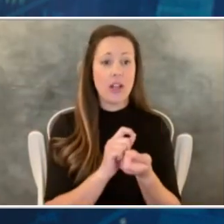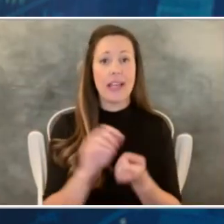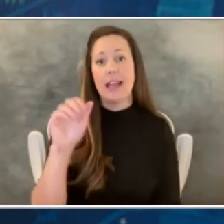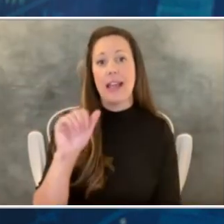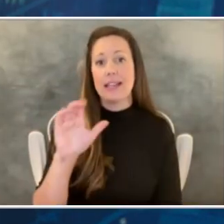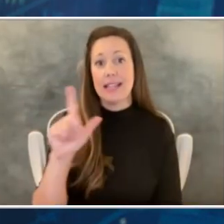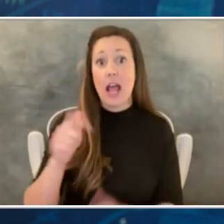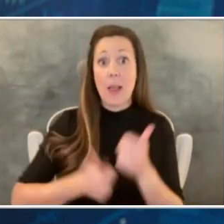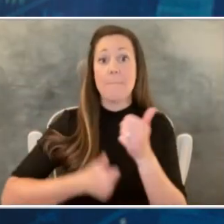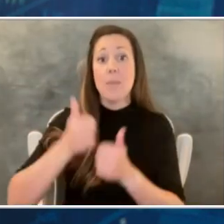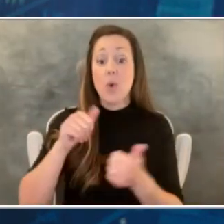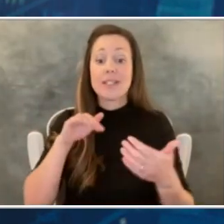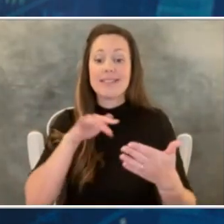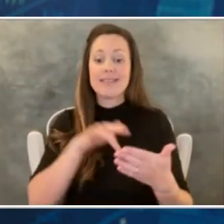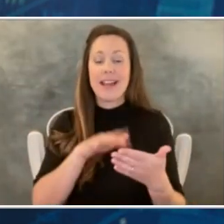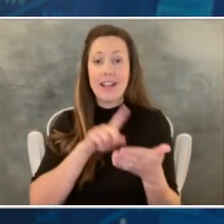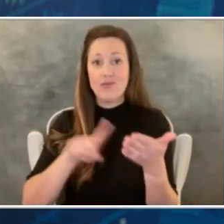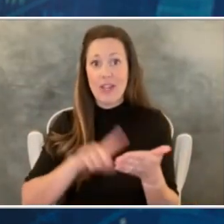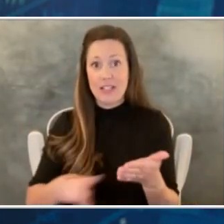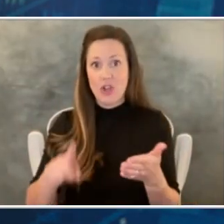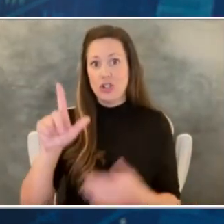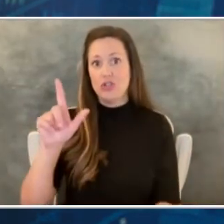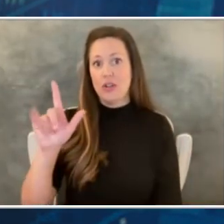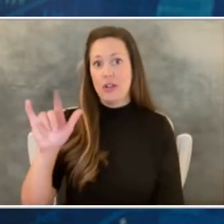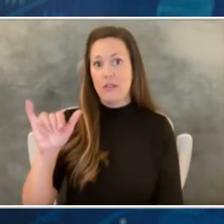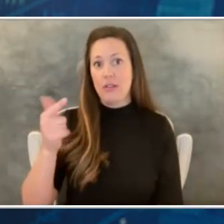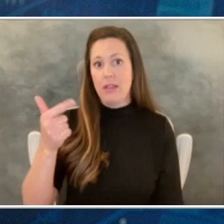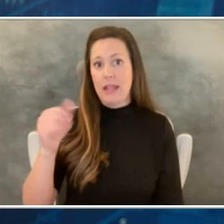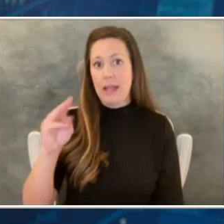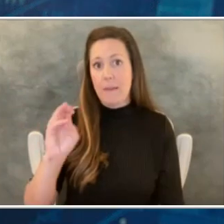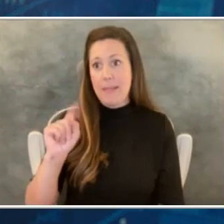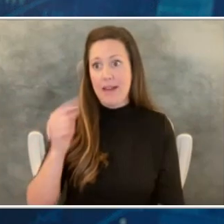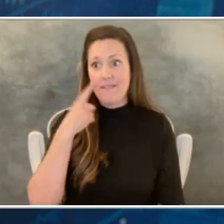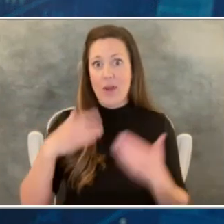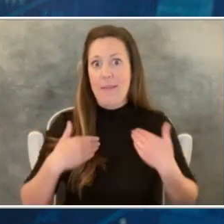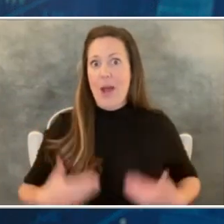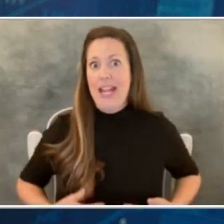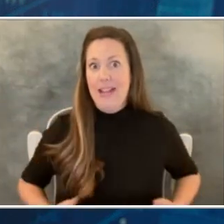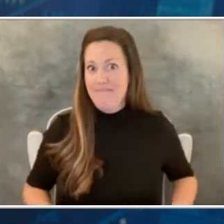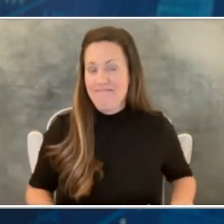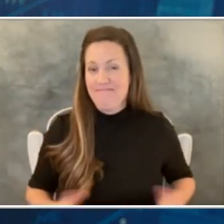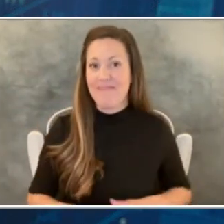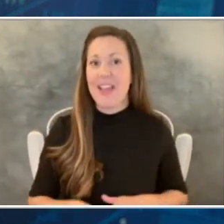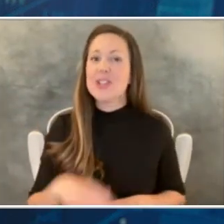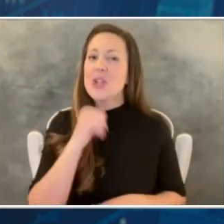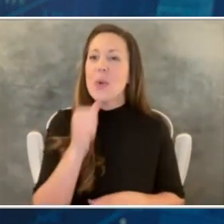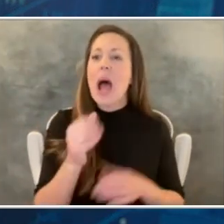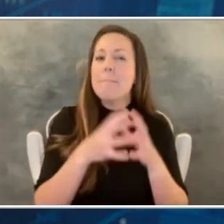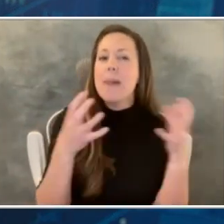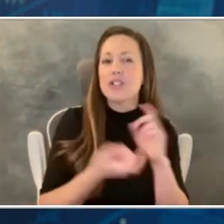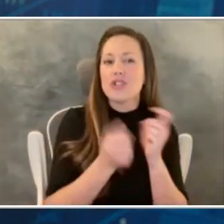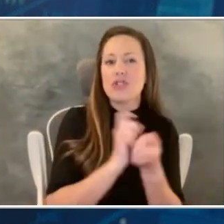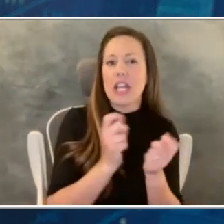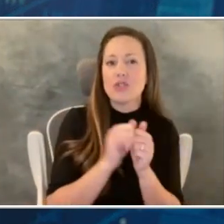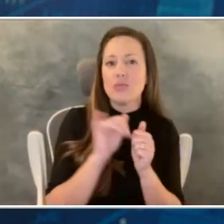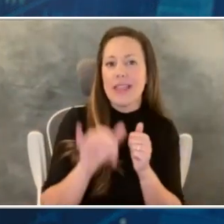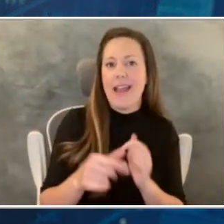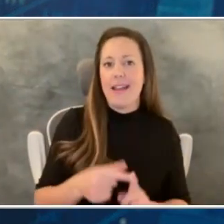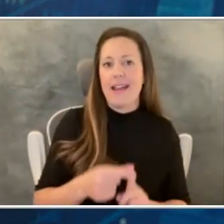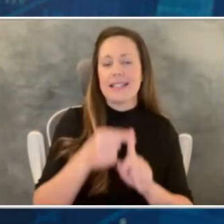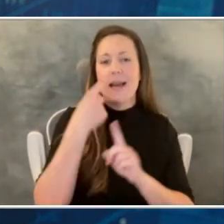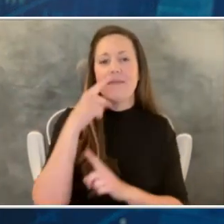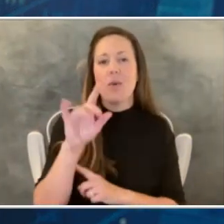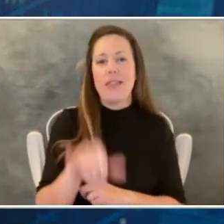literature that guides what we do there. I'd say less has changed there, except for maybe some graft choice options. Probably the meniscus repair part is where we've